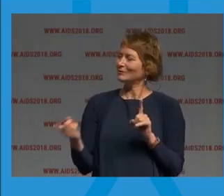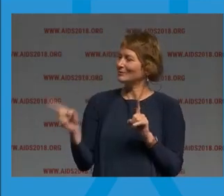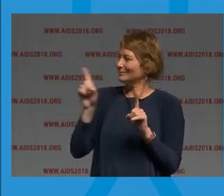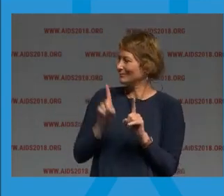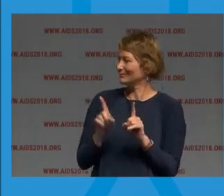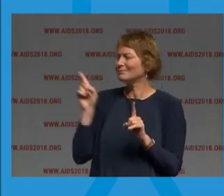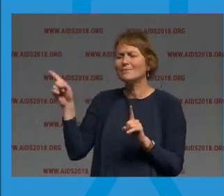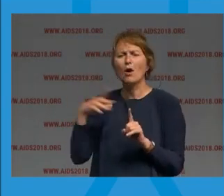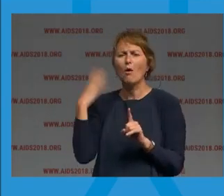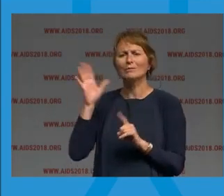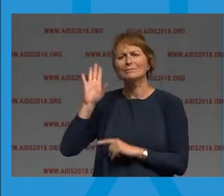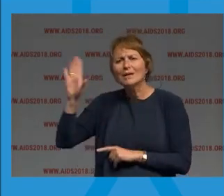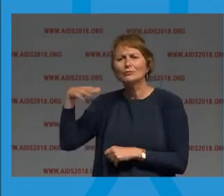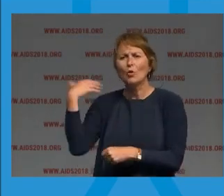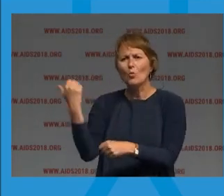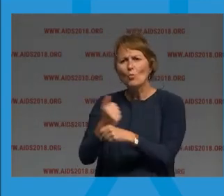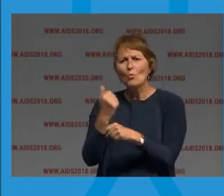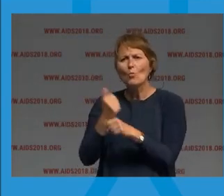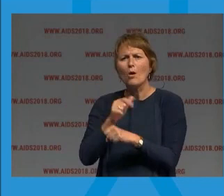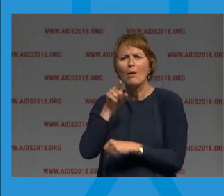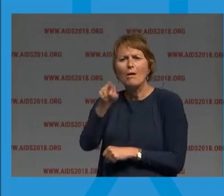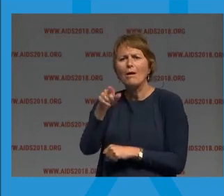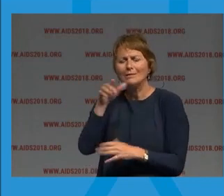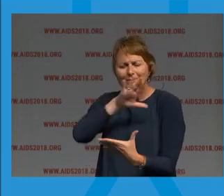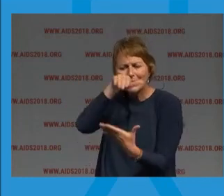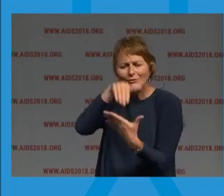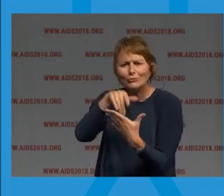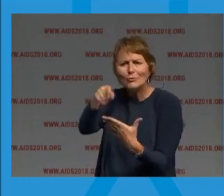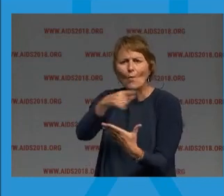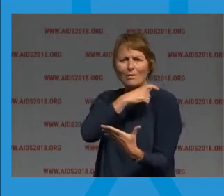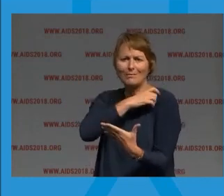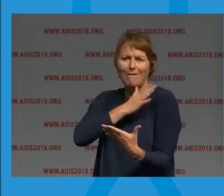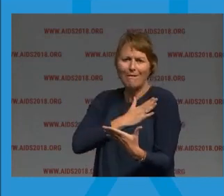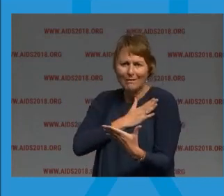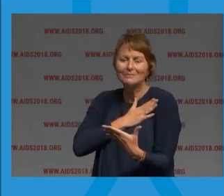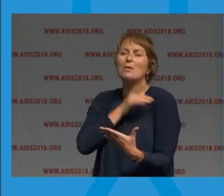at the centre of his work, Sir Elton John.